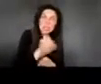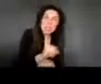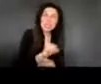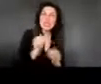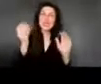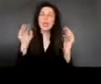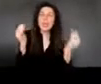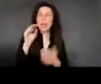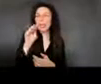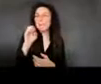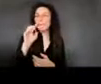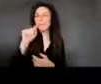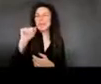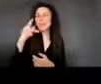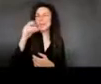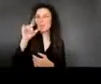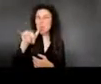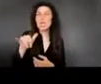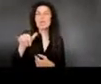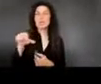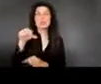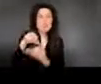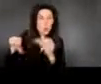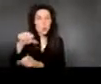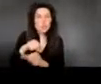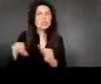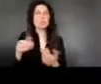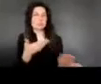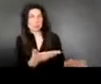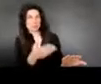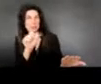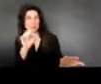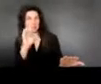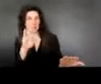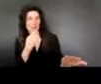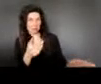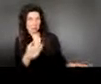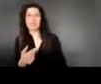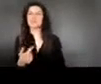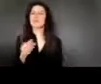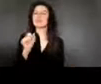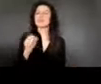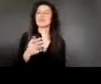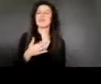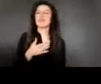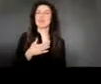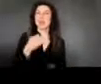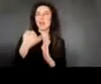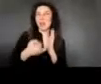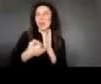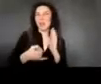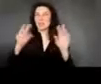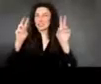your work? And we can start perhaps with Seb. Yeah, the title of my piece definitely plays with this idea